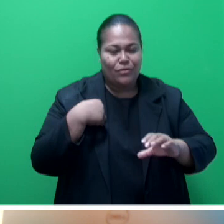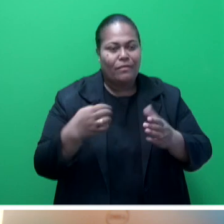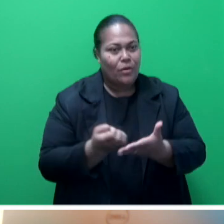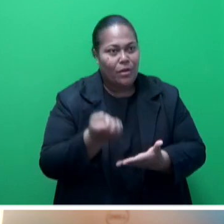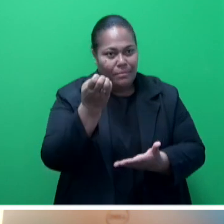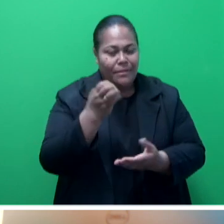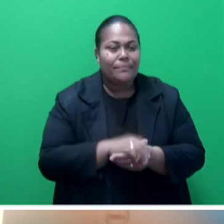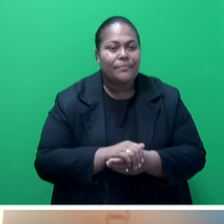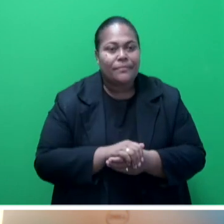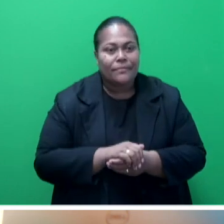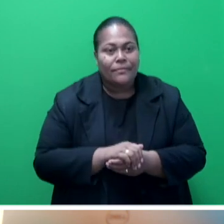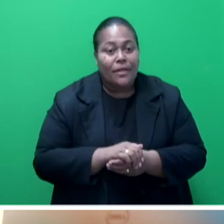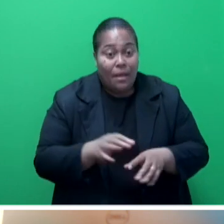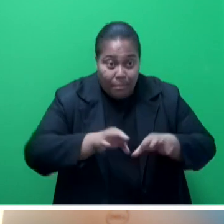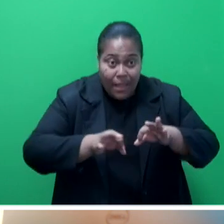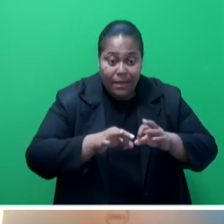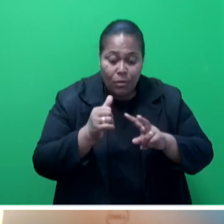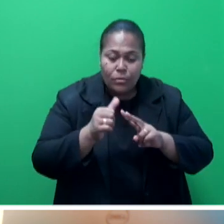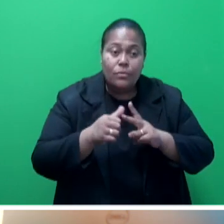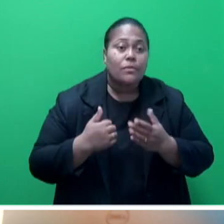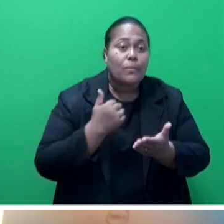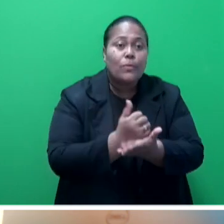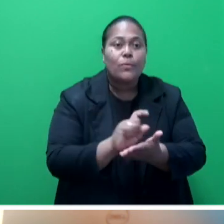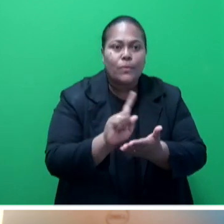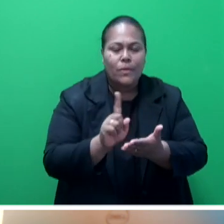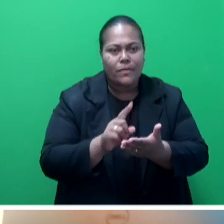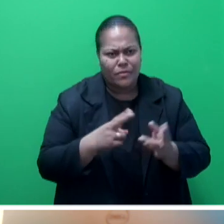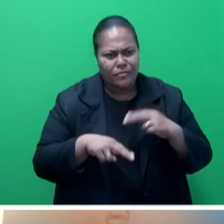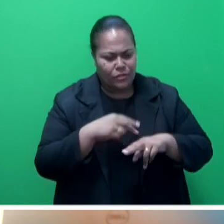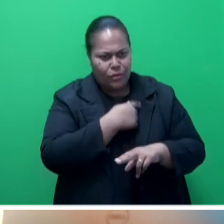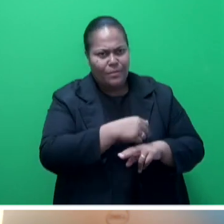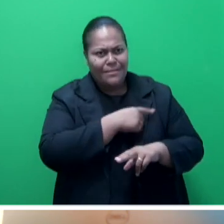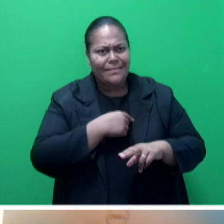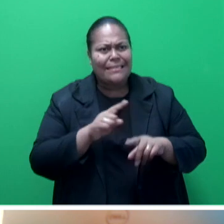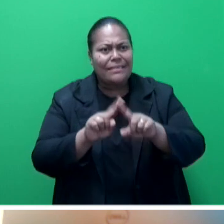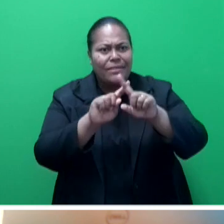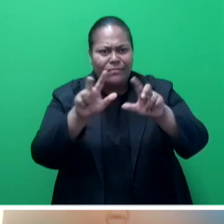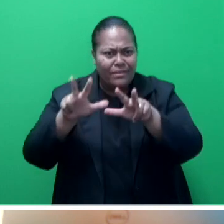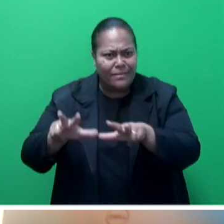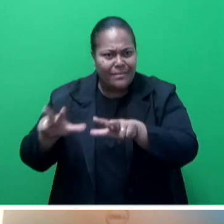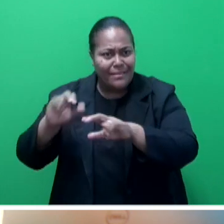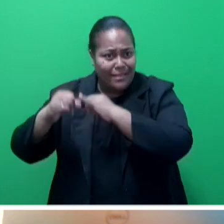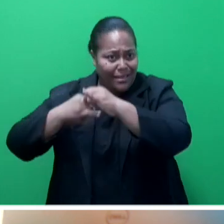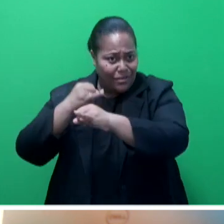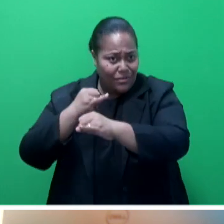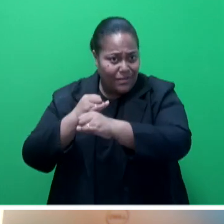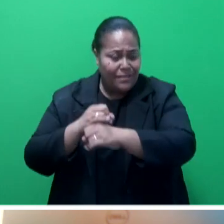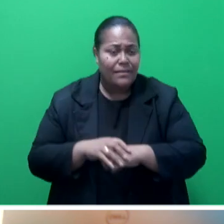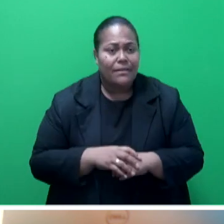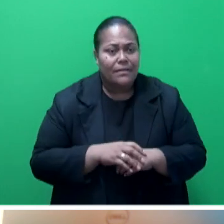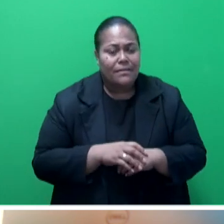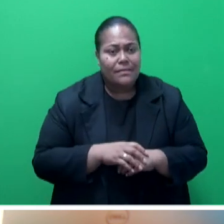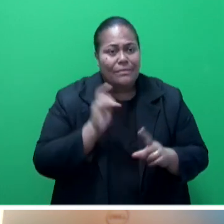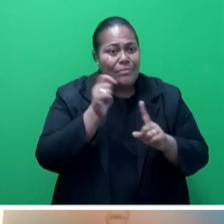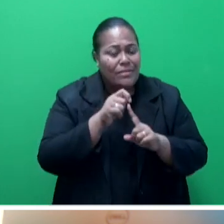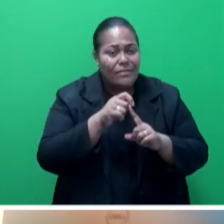Speaker, sir, ERPA further supports Fiji's commitment to various agreements, treaties and conventions, particularly the commitment to